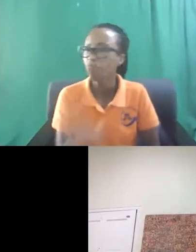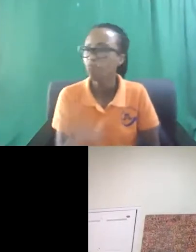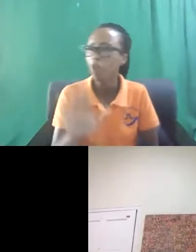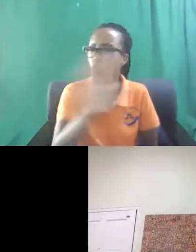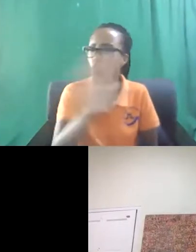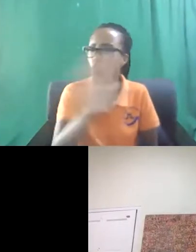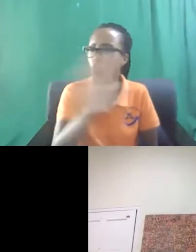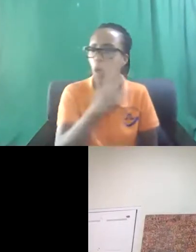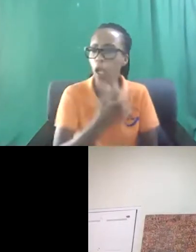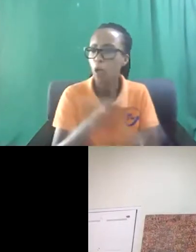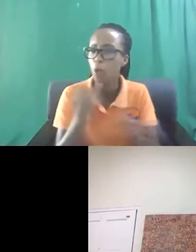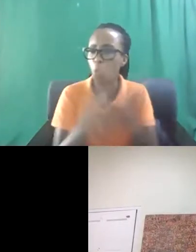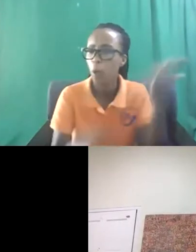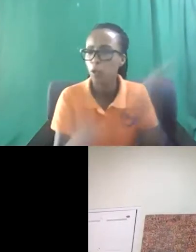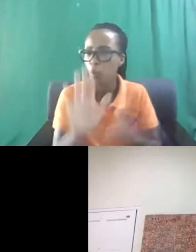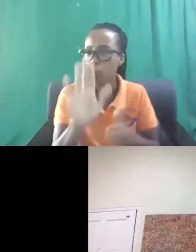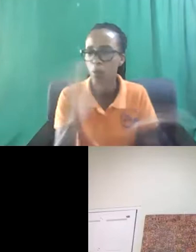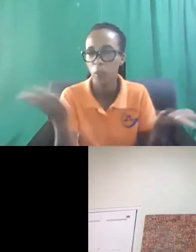linguistics entail?